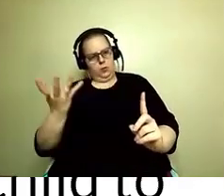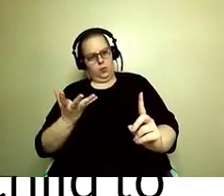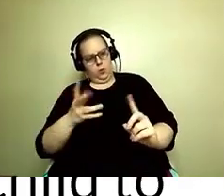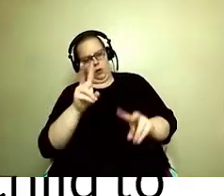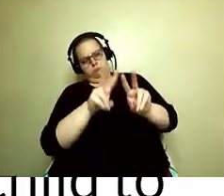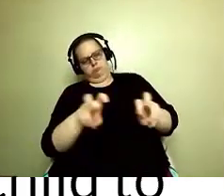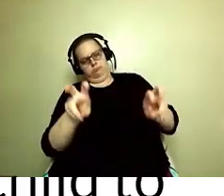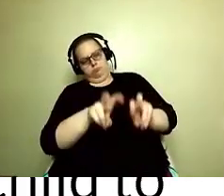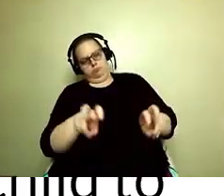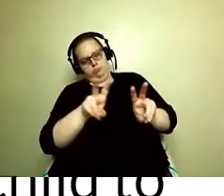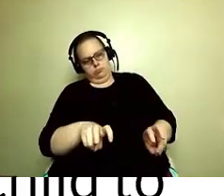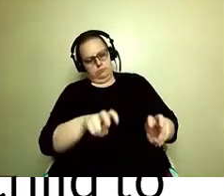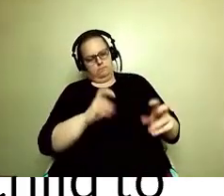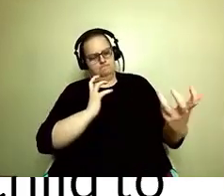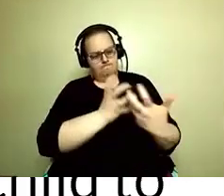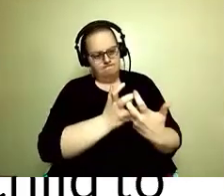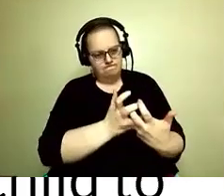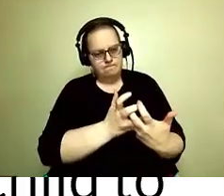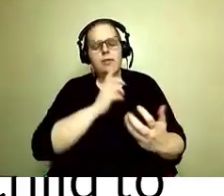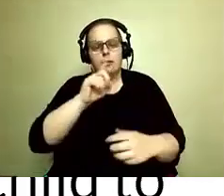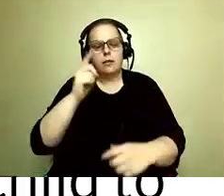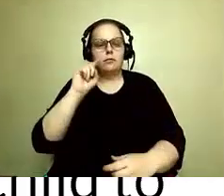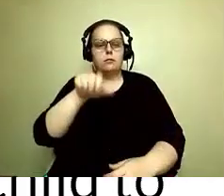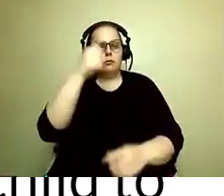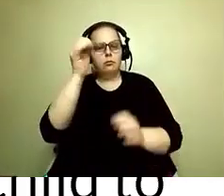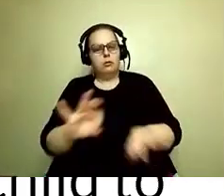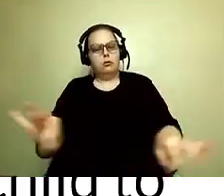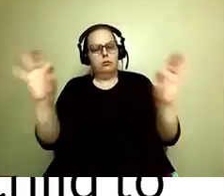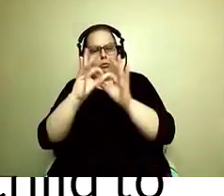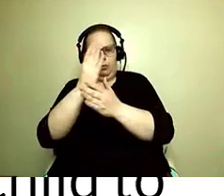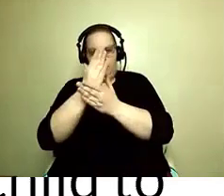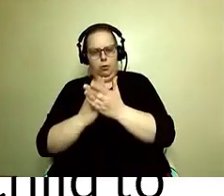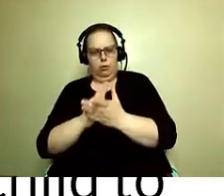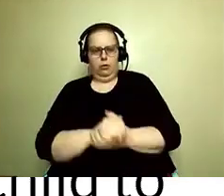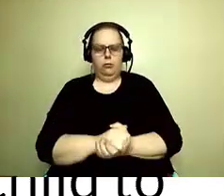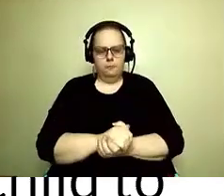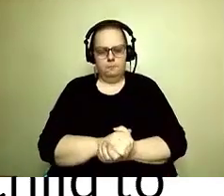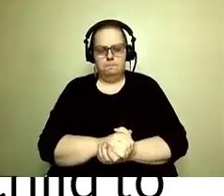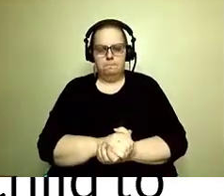also another important part. What this